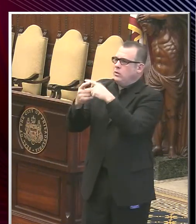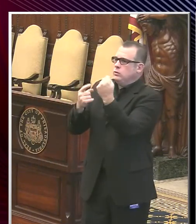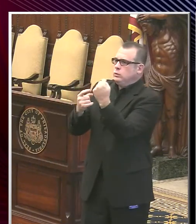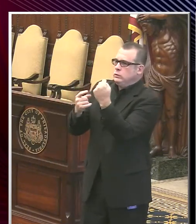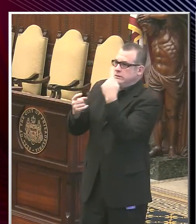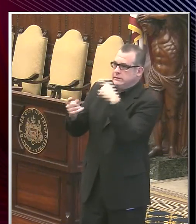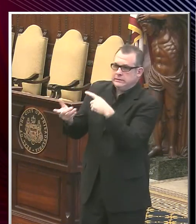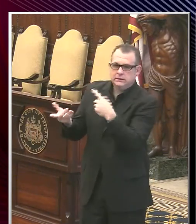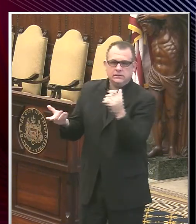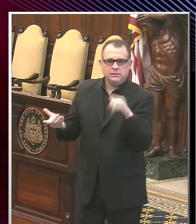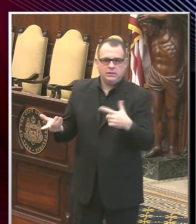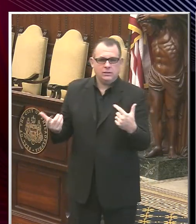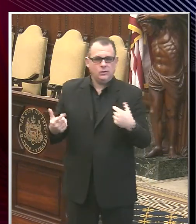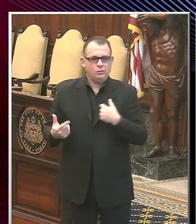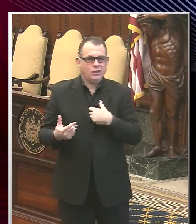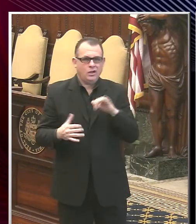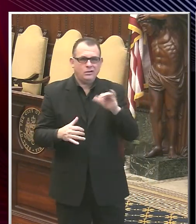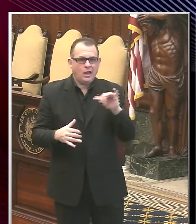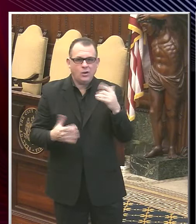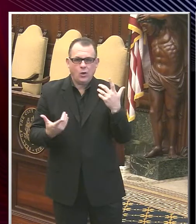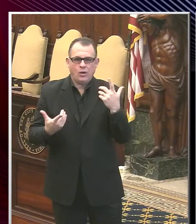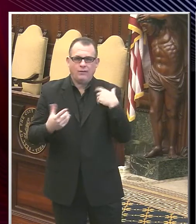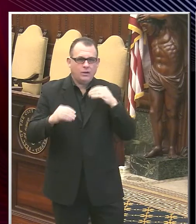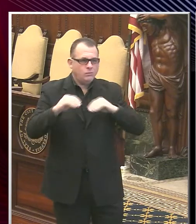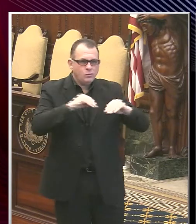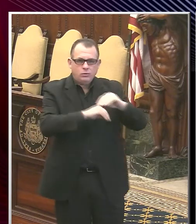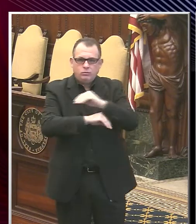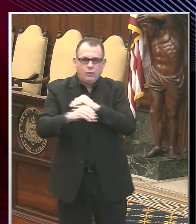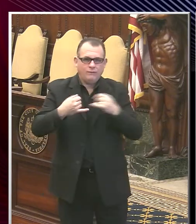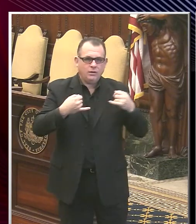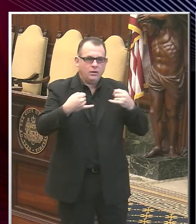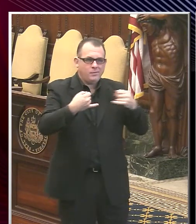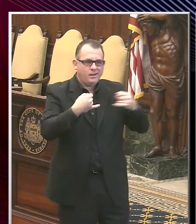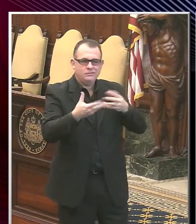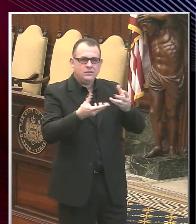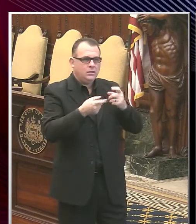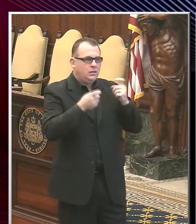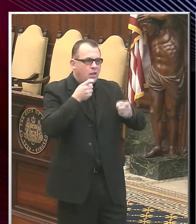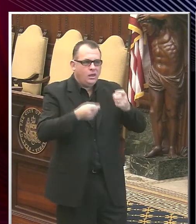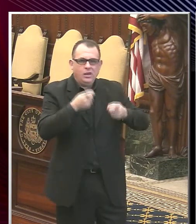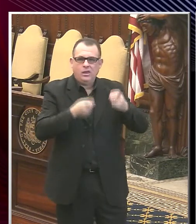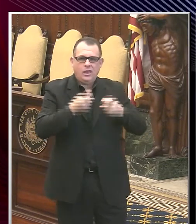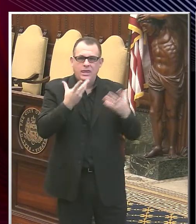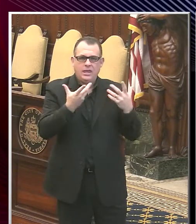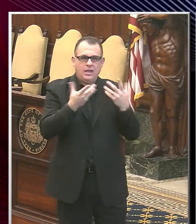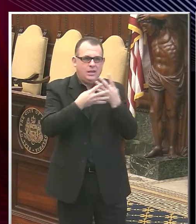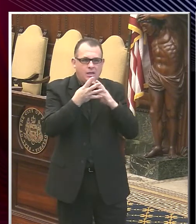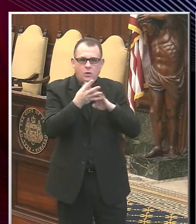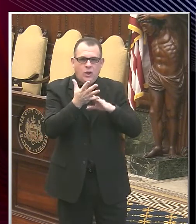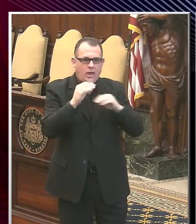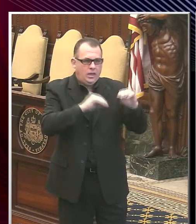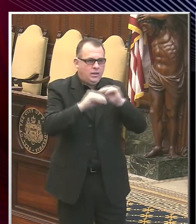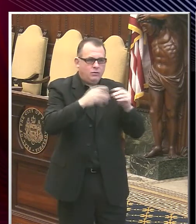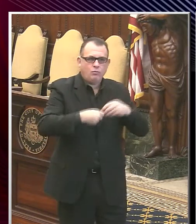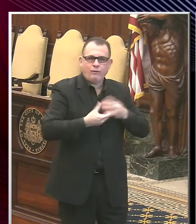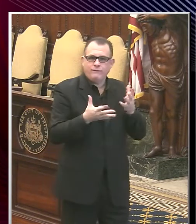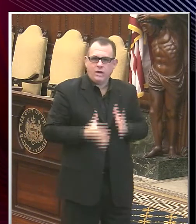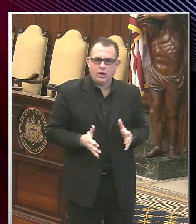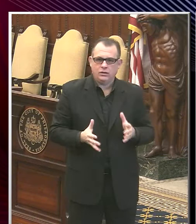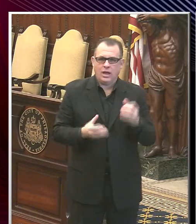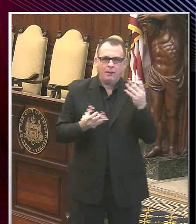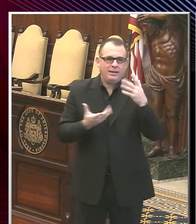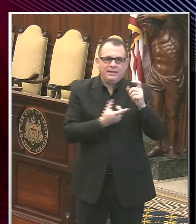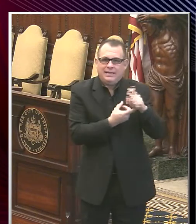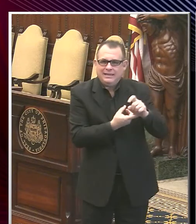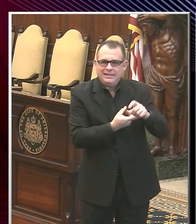Tuesday. So we're always sort of moving the ball a little bit and trying to work with the provider to get them the